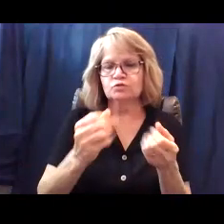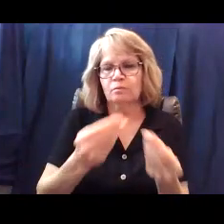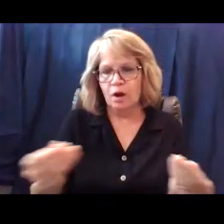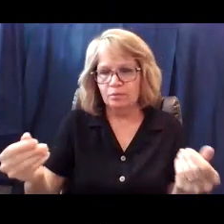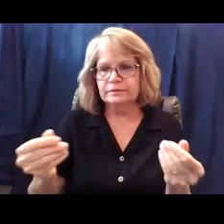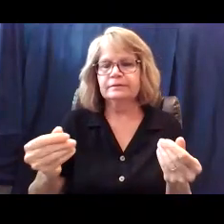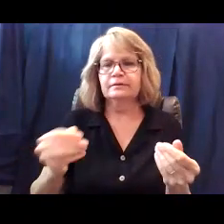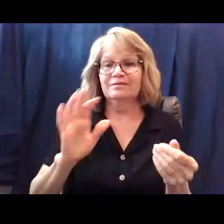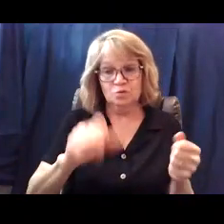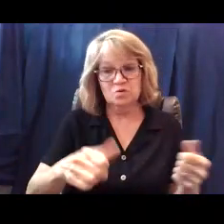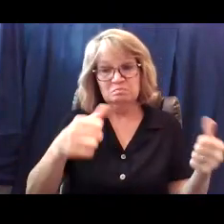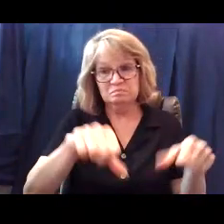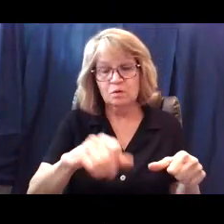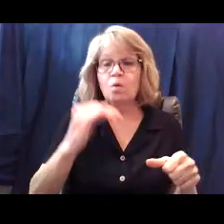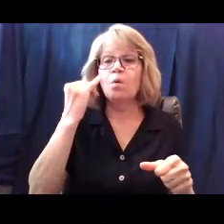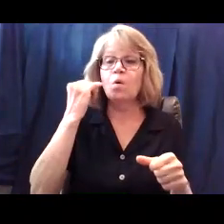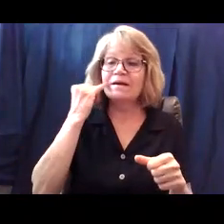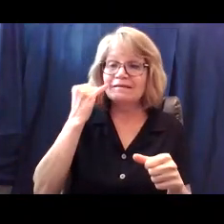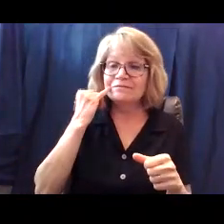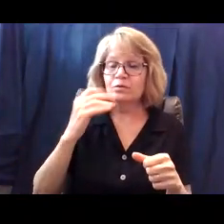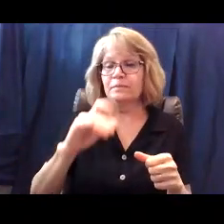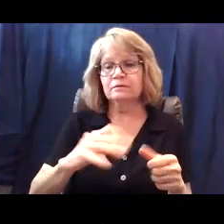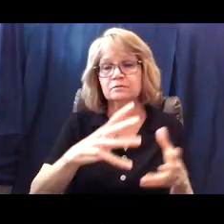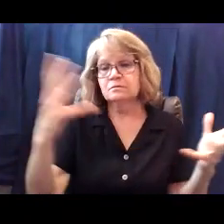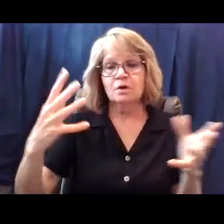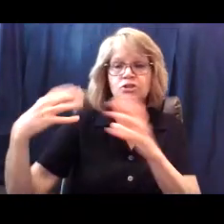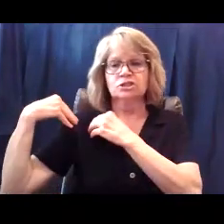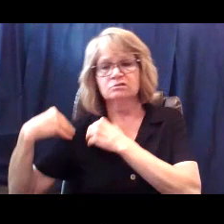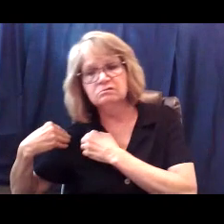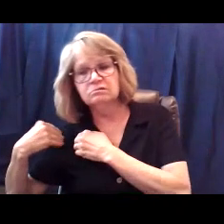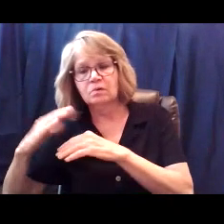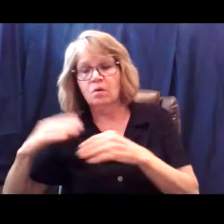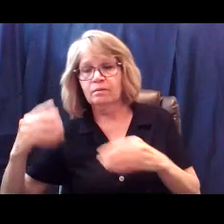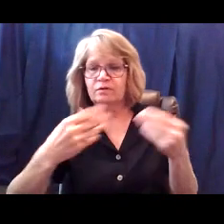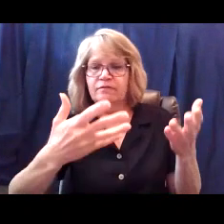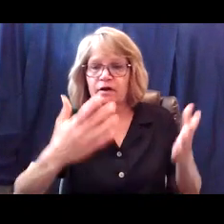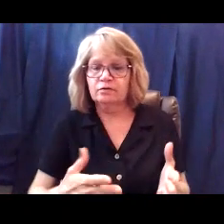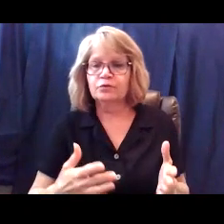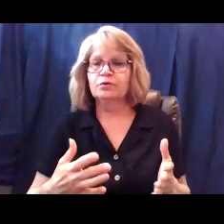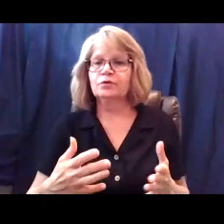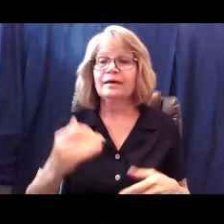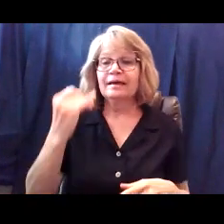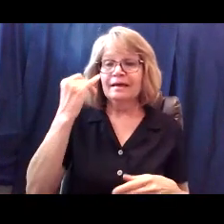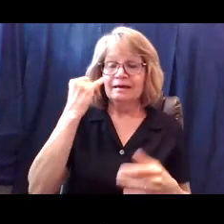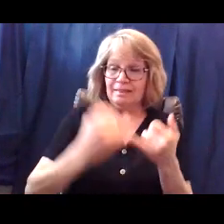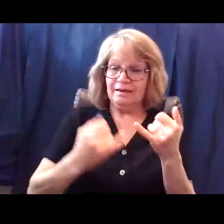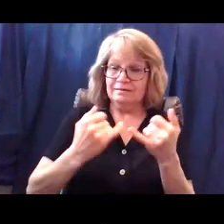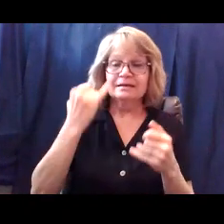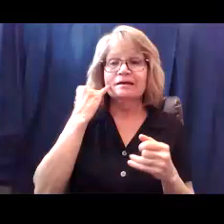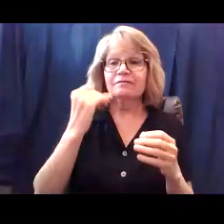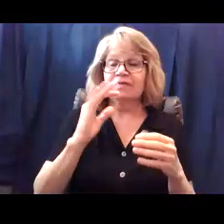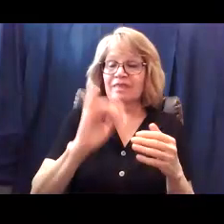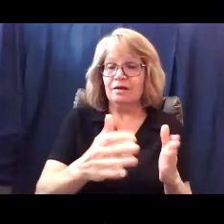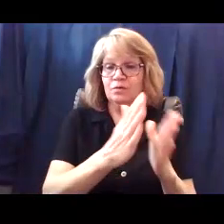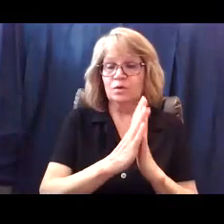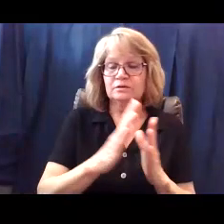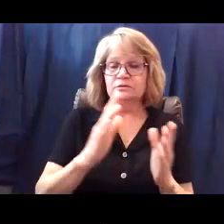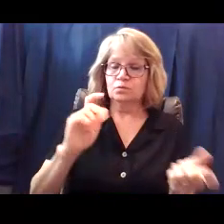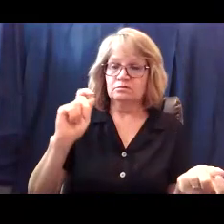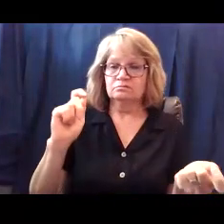denial, or if it would place an undue burden on the provider. Lastly, if that request would fundamentally alter the nature of the